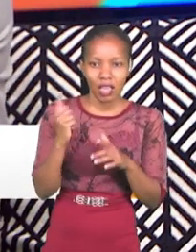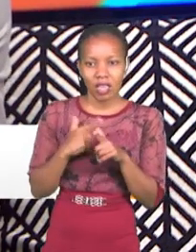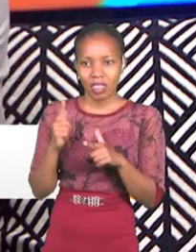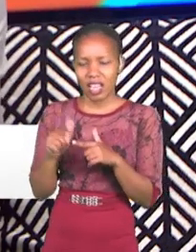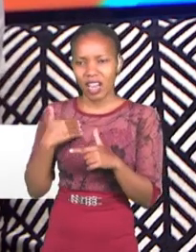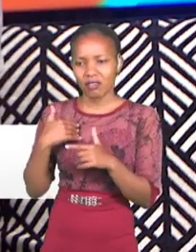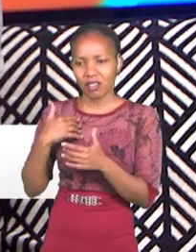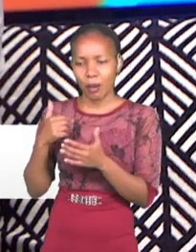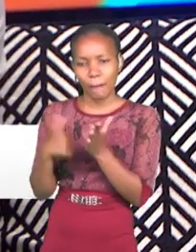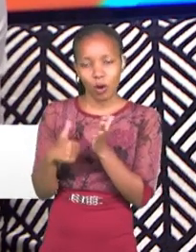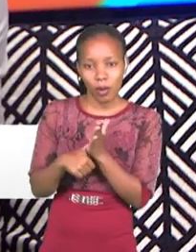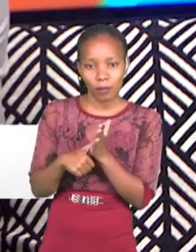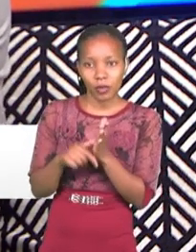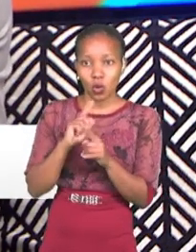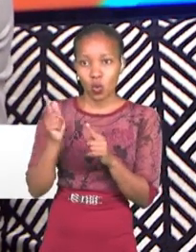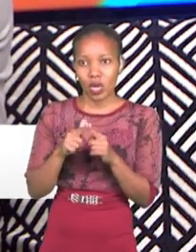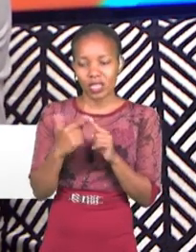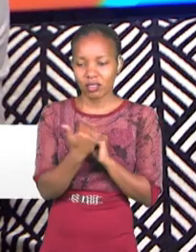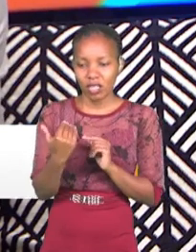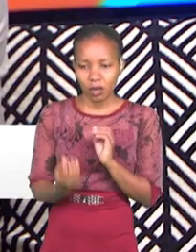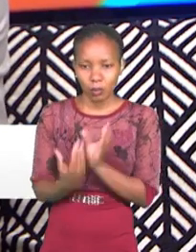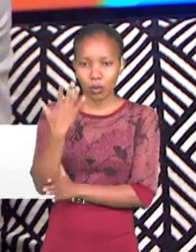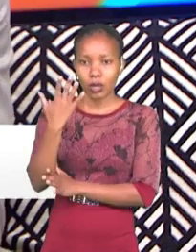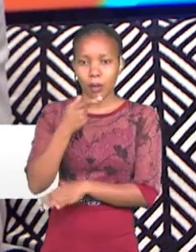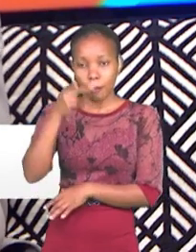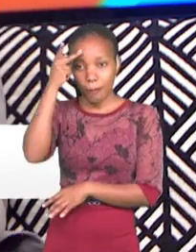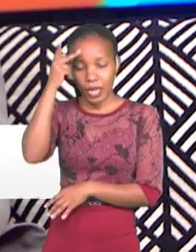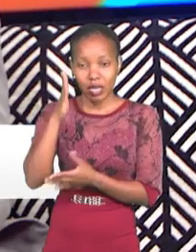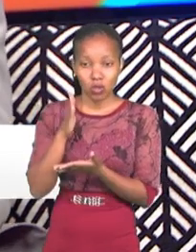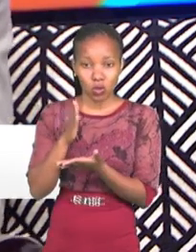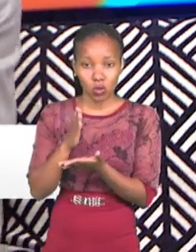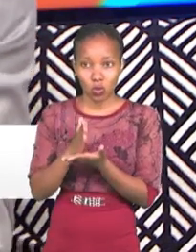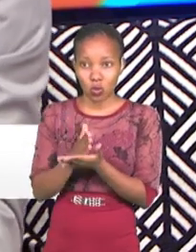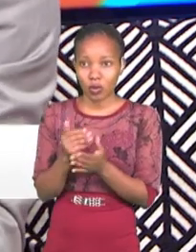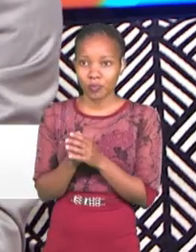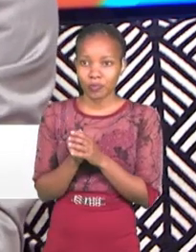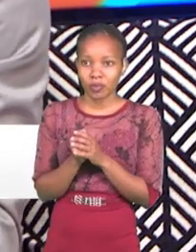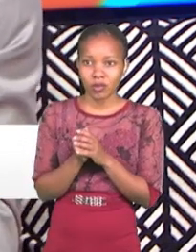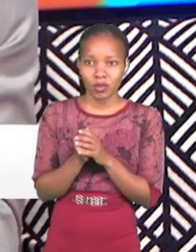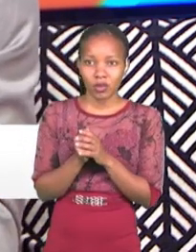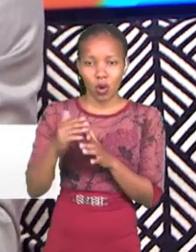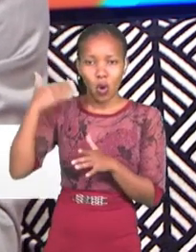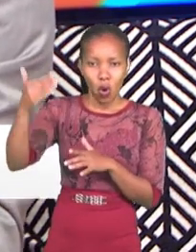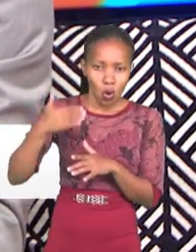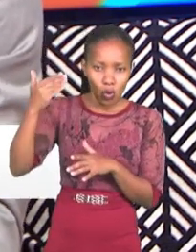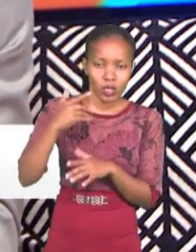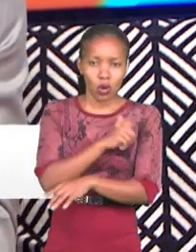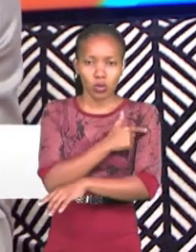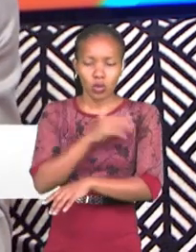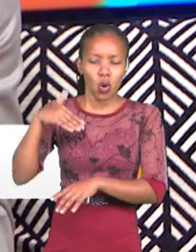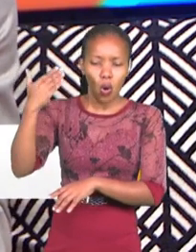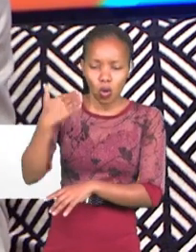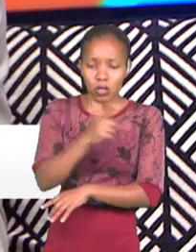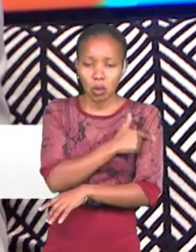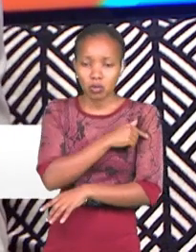have these complications as a child grows up. You'll find a parent is just a one-way traffic, always in the hospital, always in the